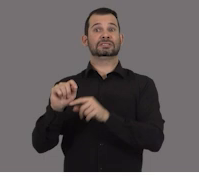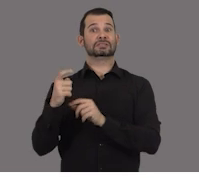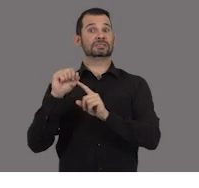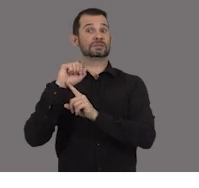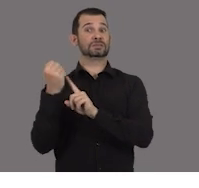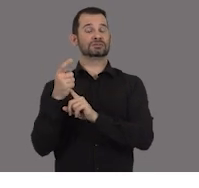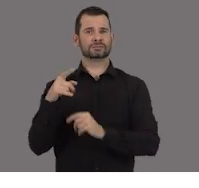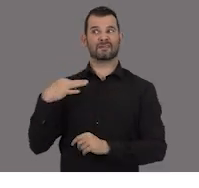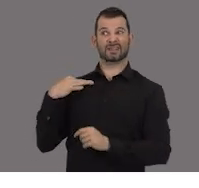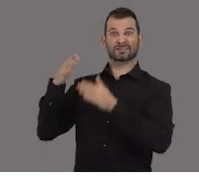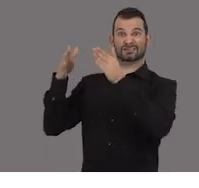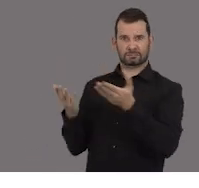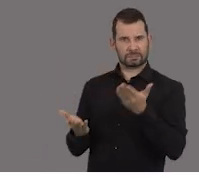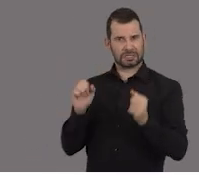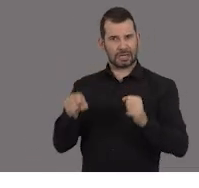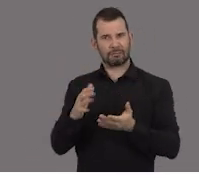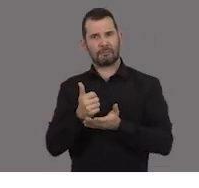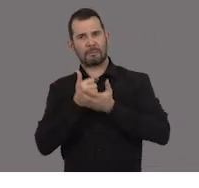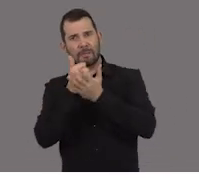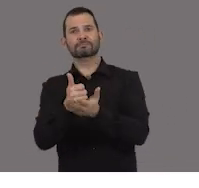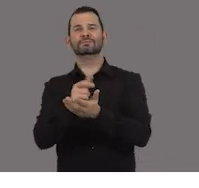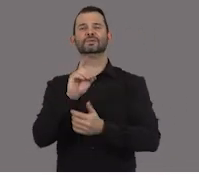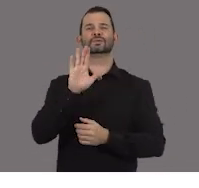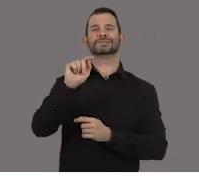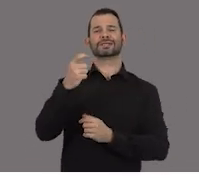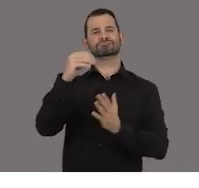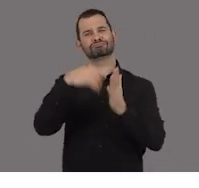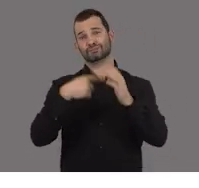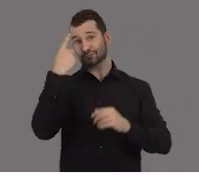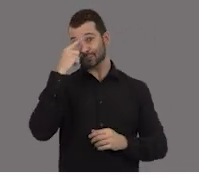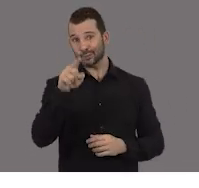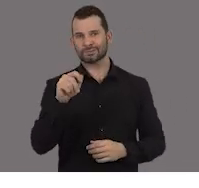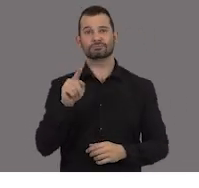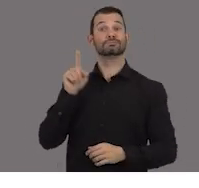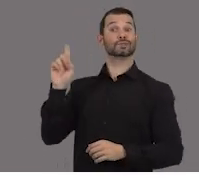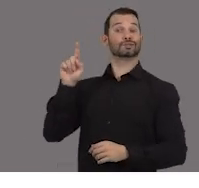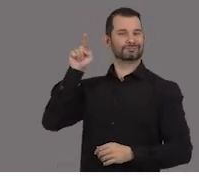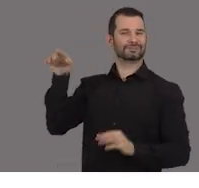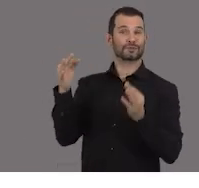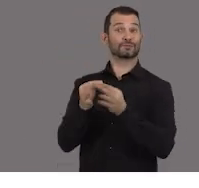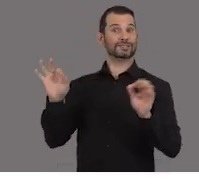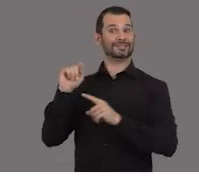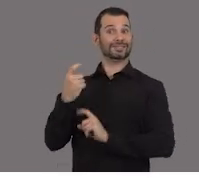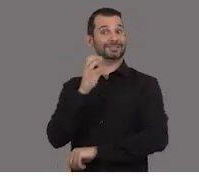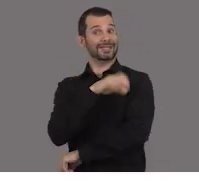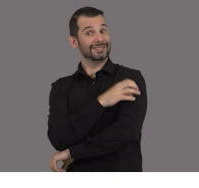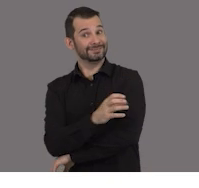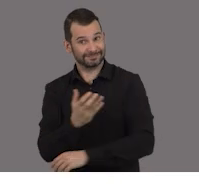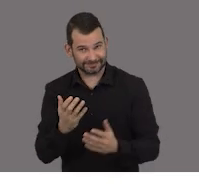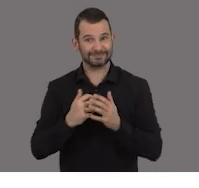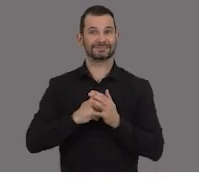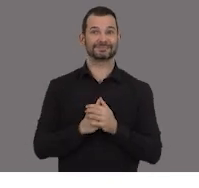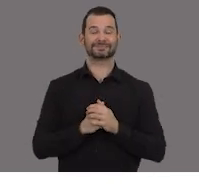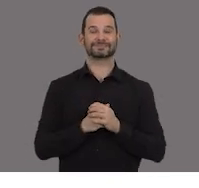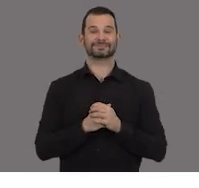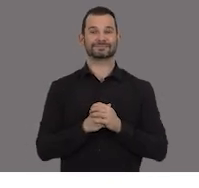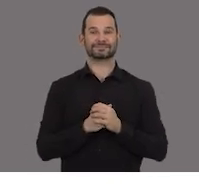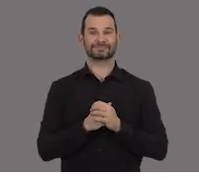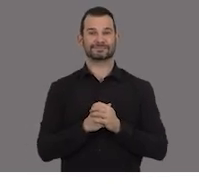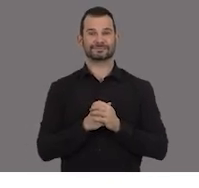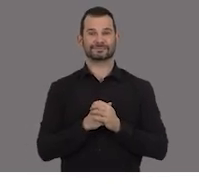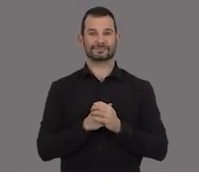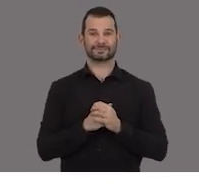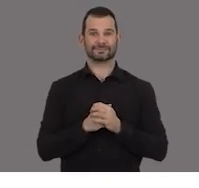modest income and a simple tax situation, a volunteer may be able to do your taxes for you at a